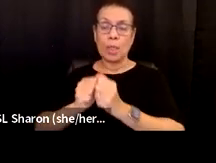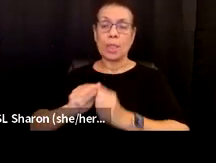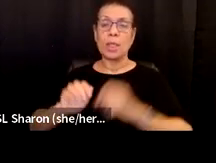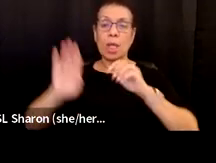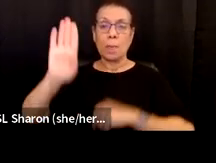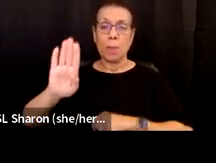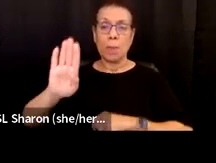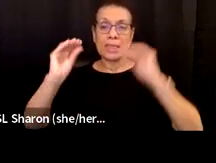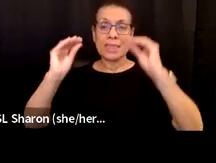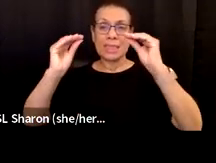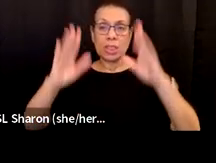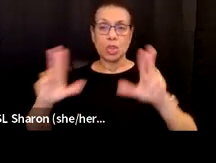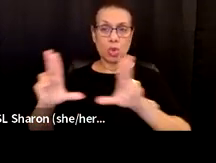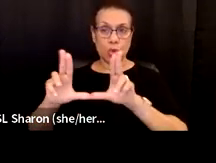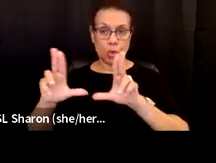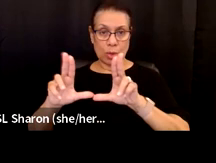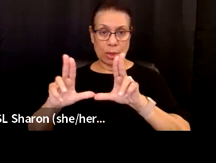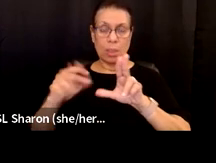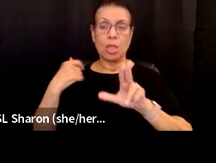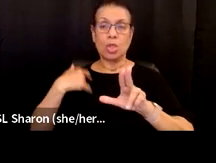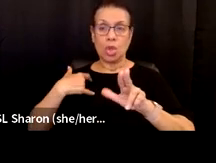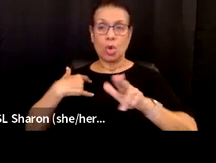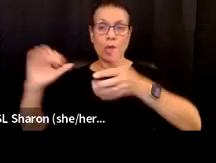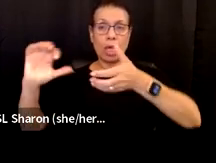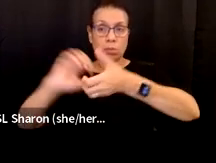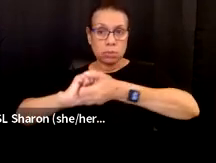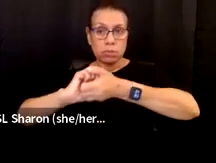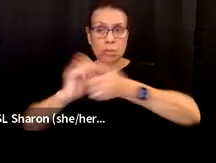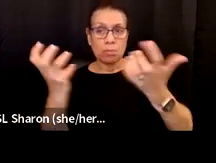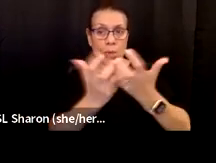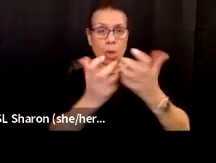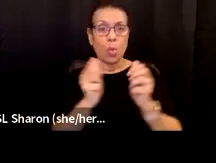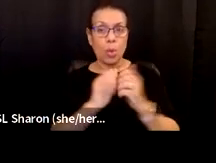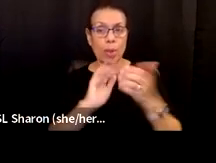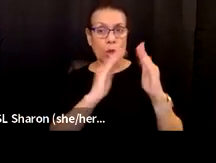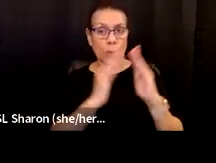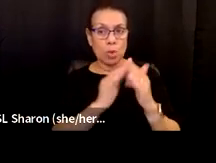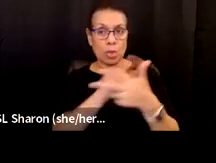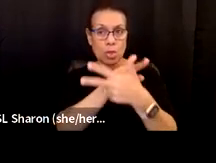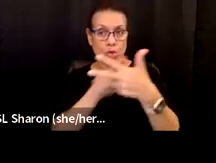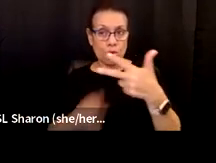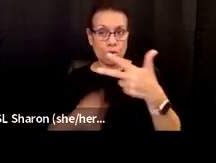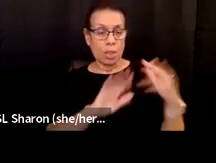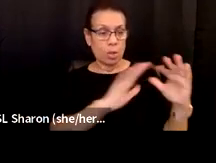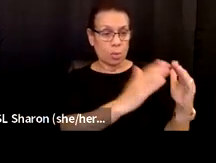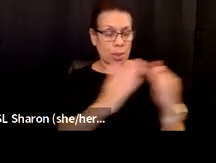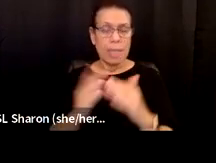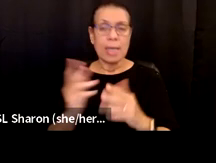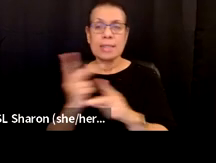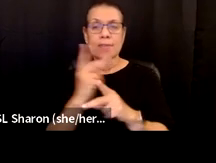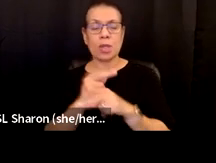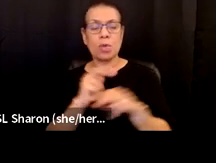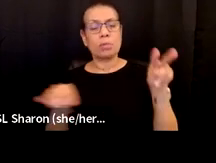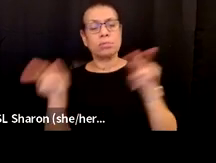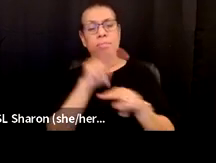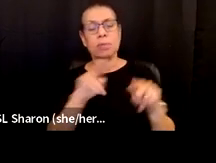assignment of intervention teams to work directly with those school communities to um to work on a set of recommendations to profit the